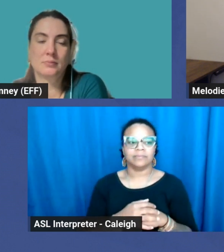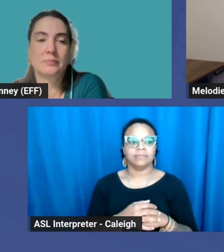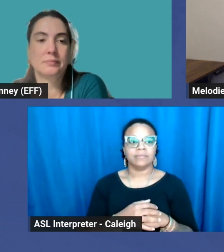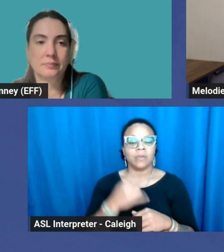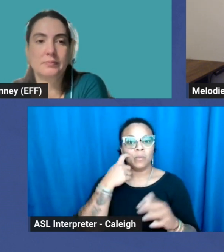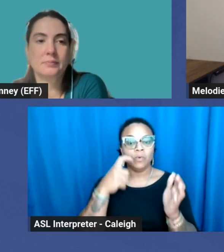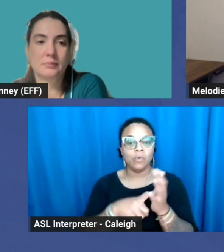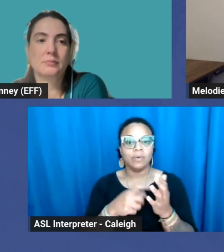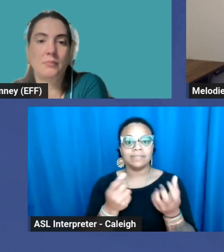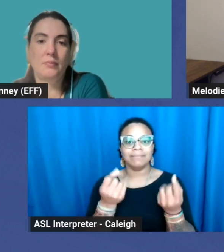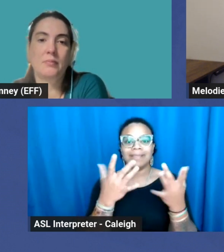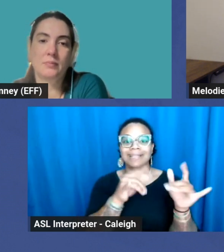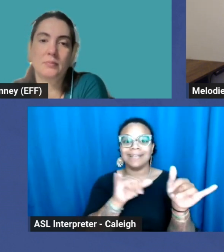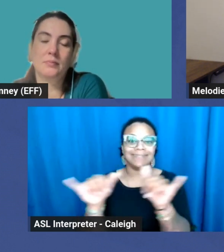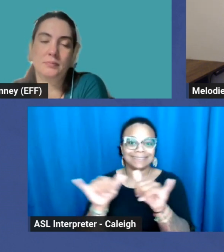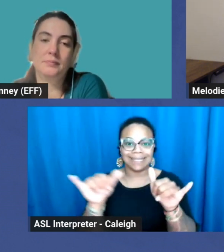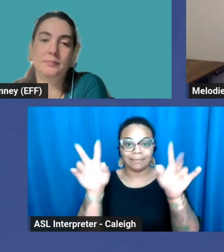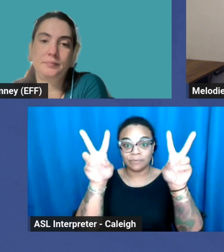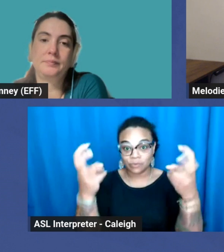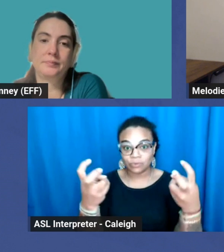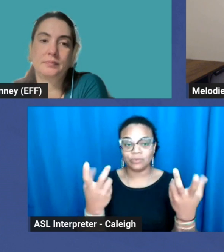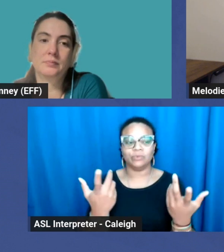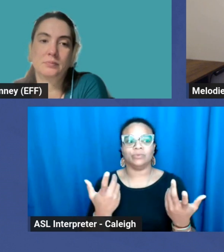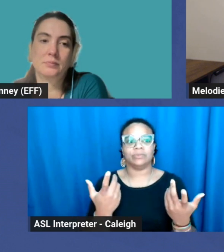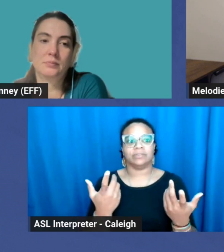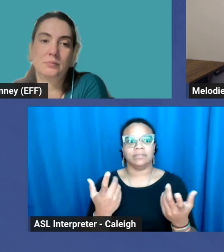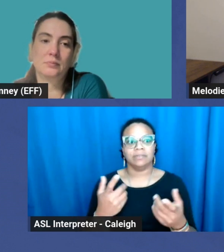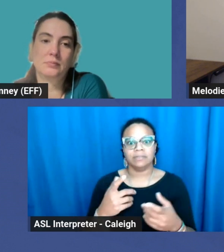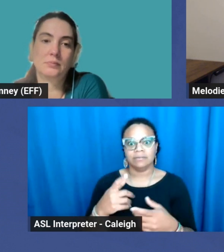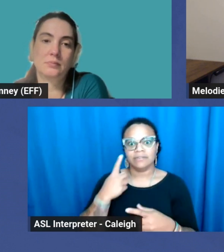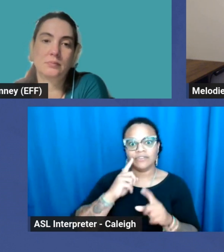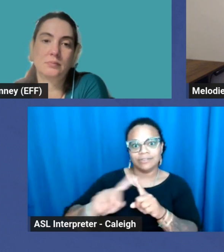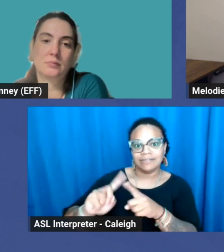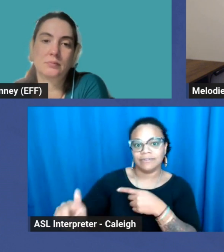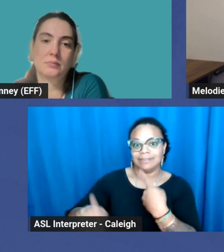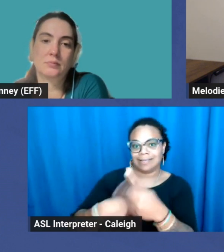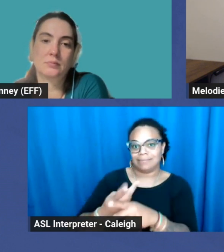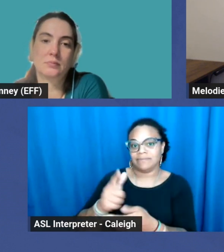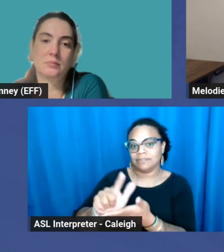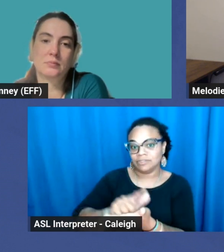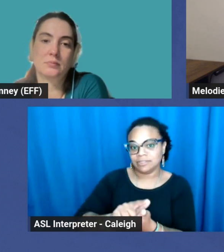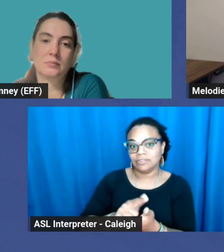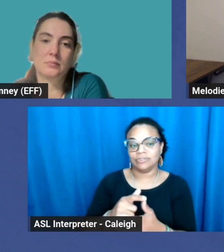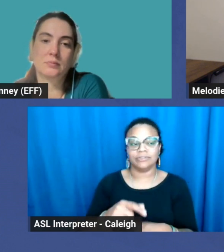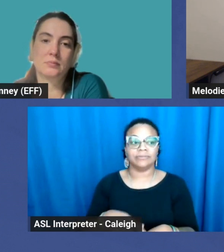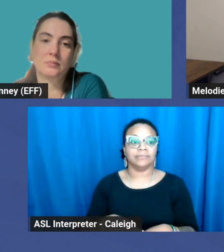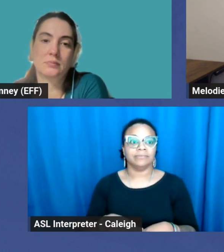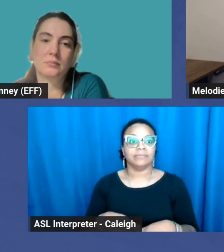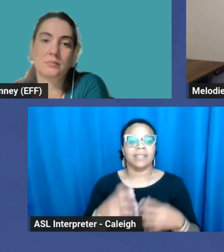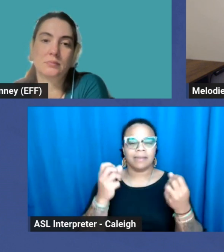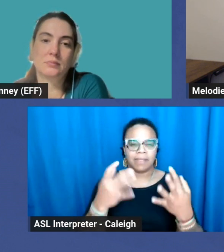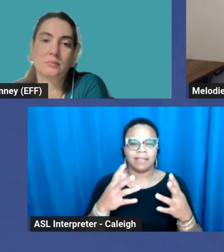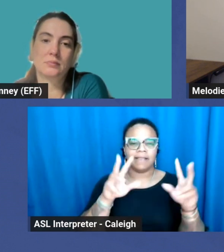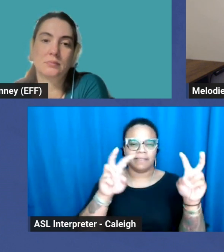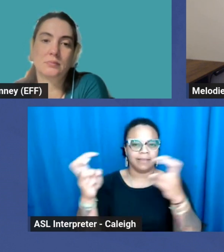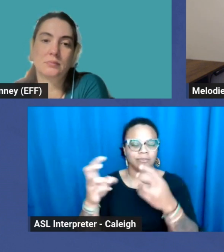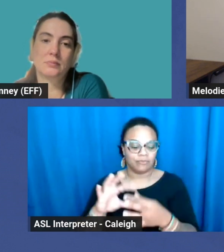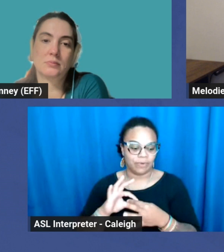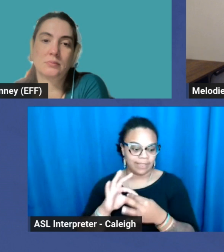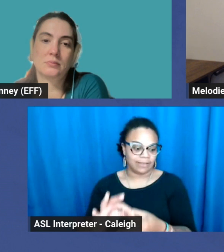being used to push different types of legislation. And a lot of these themes relate